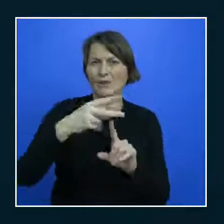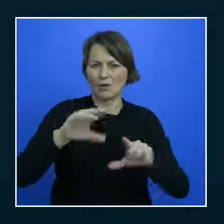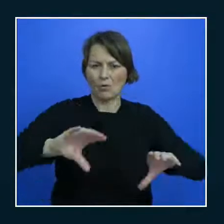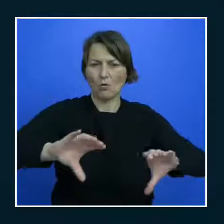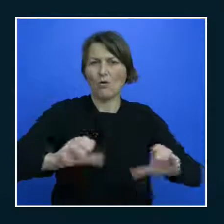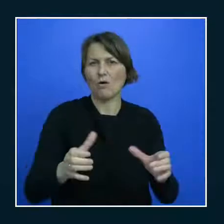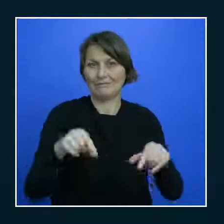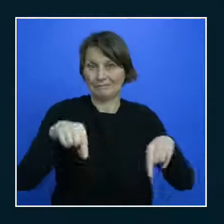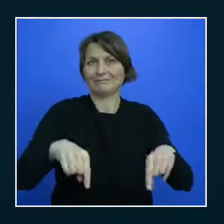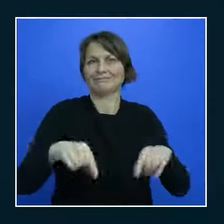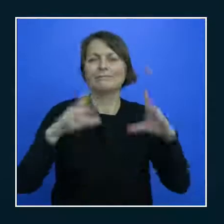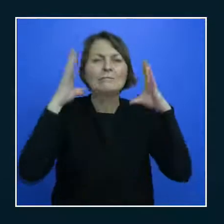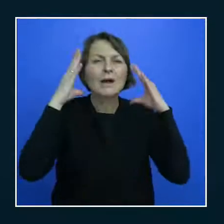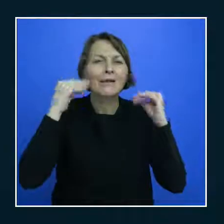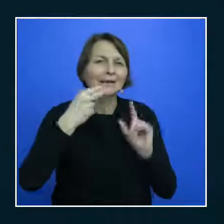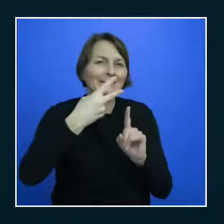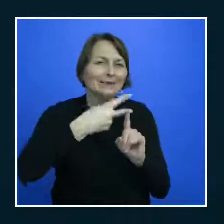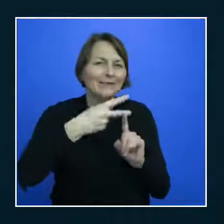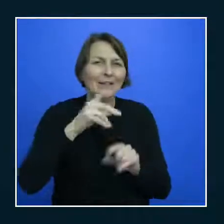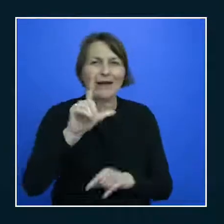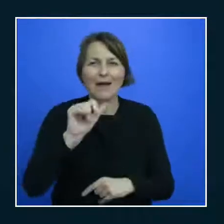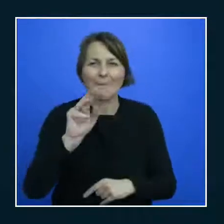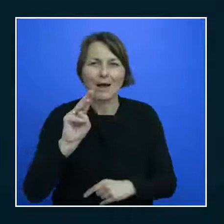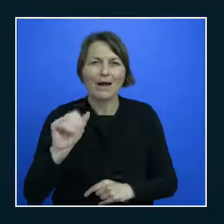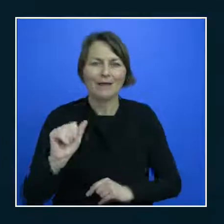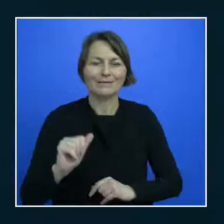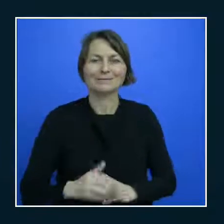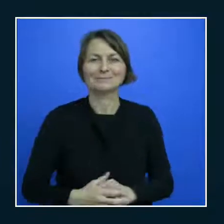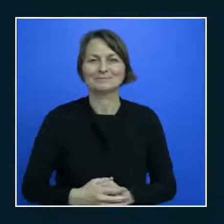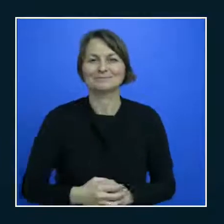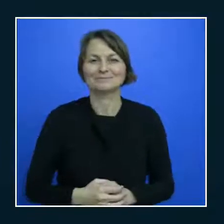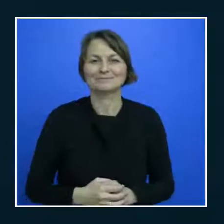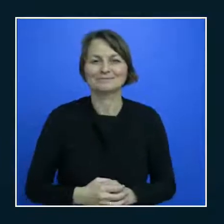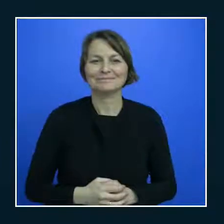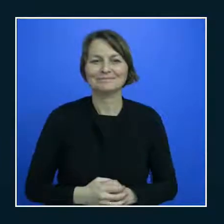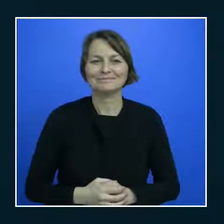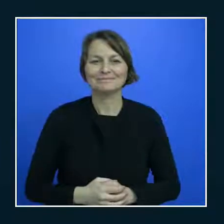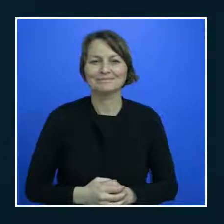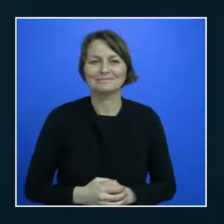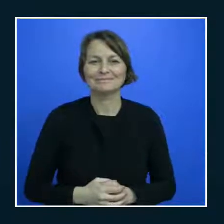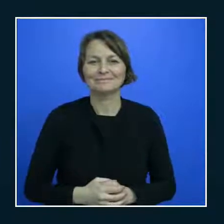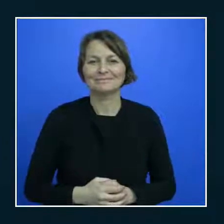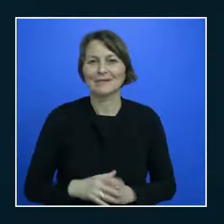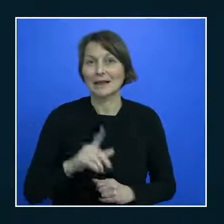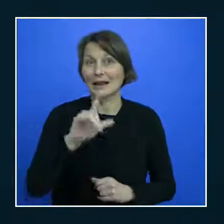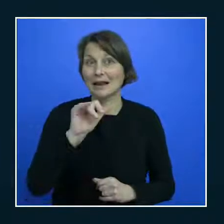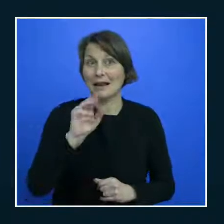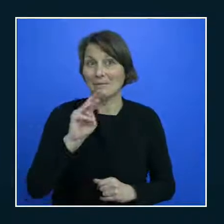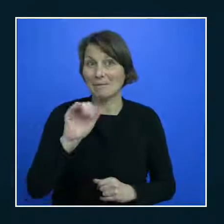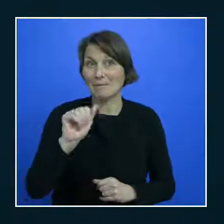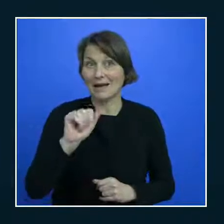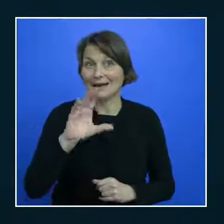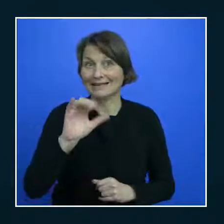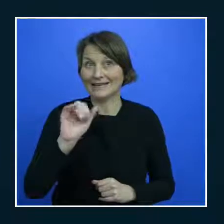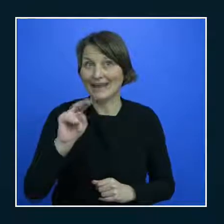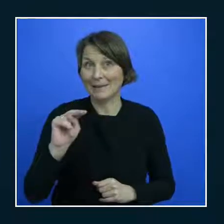she This means like is someone that knows. with it off, it looked like the llama cam, Lars. Just to break it, don't want to break it to you, buddy.